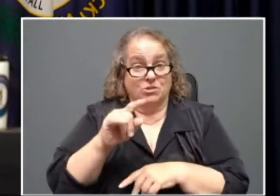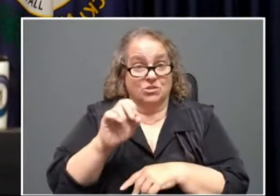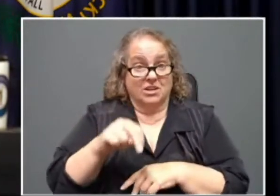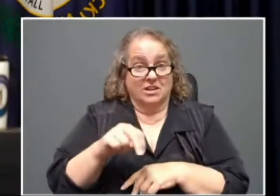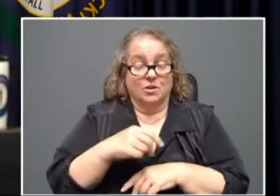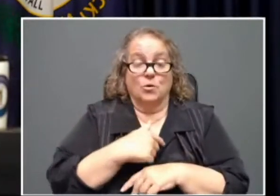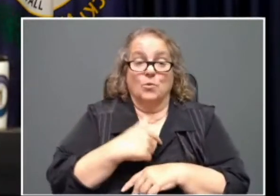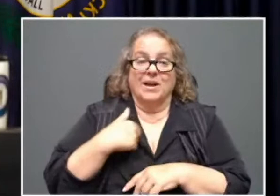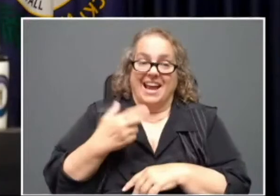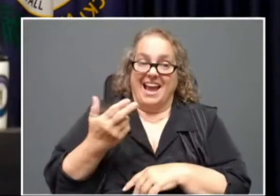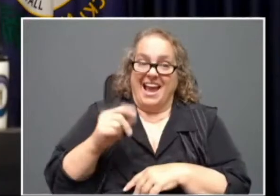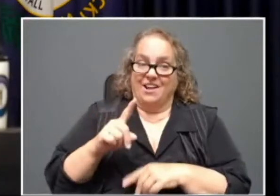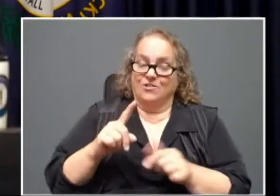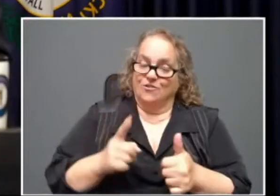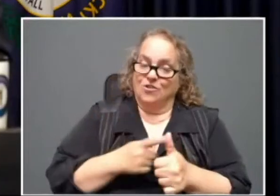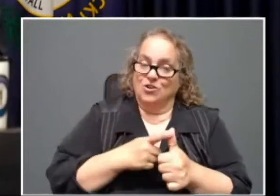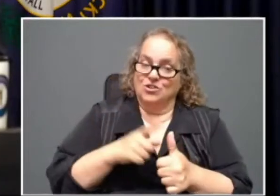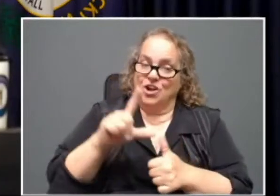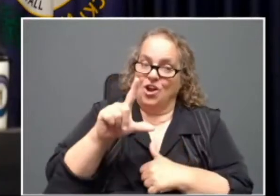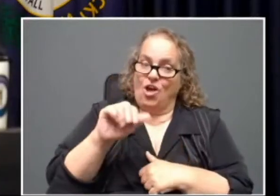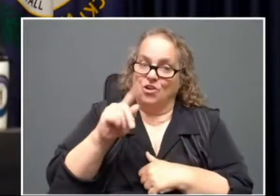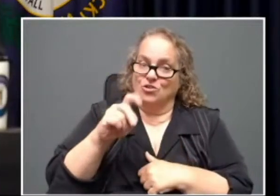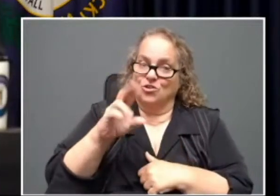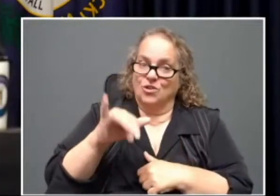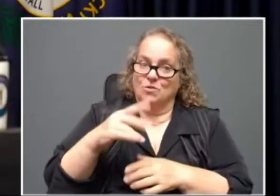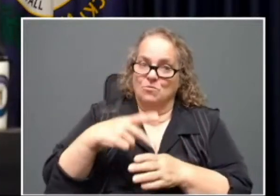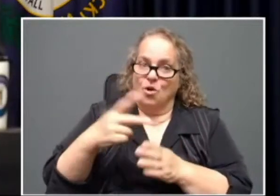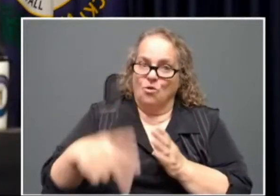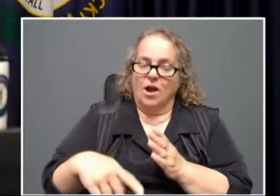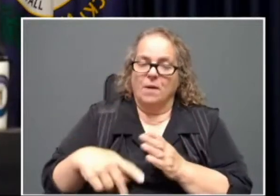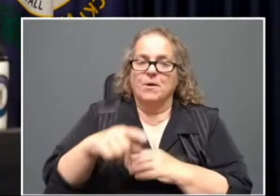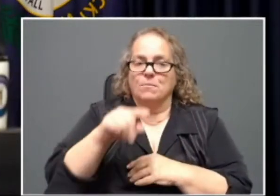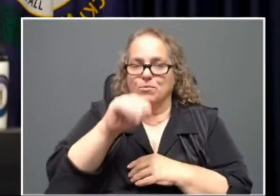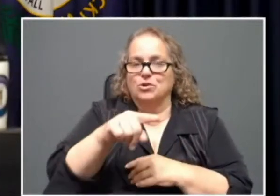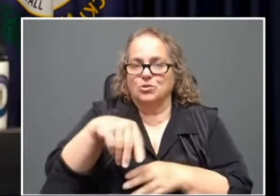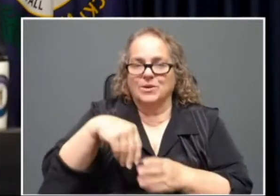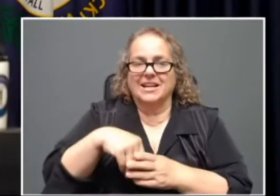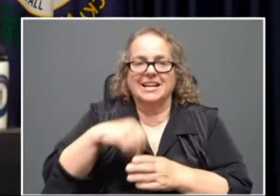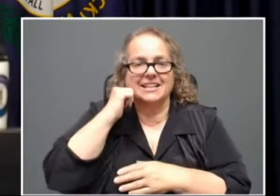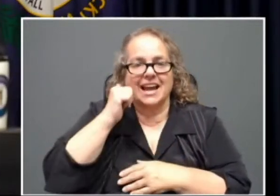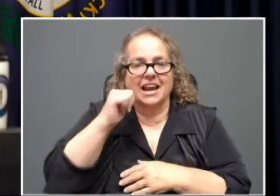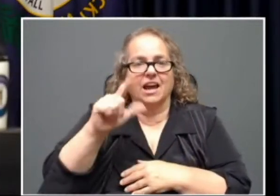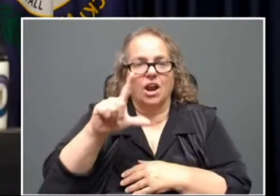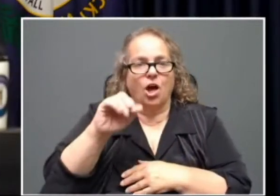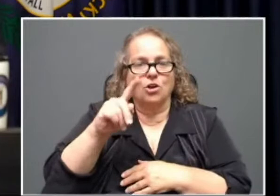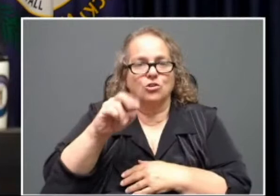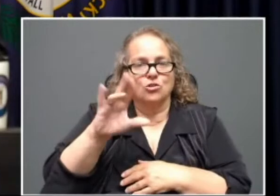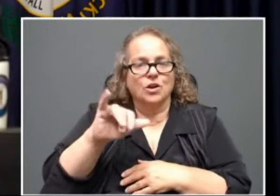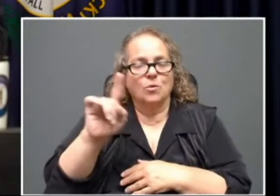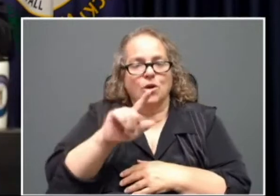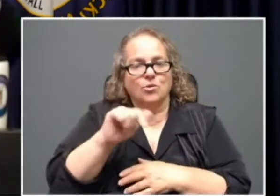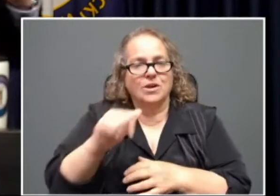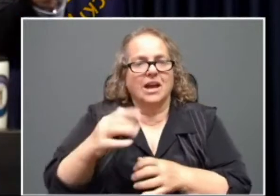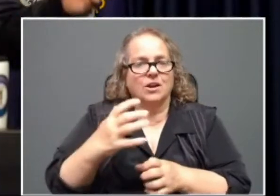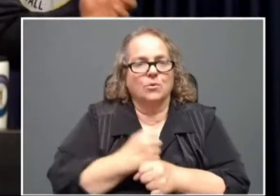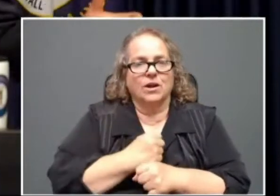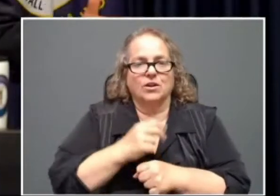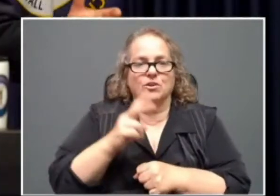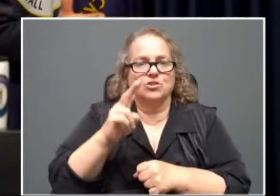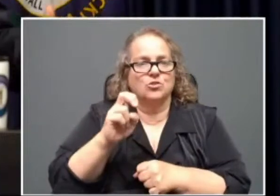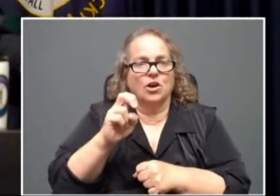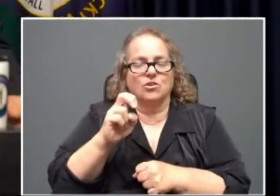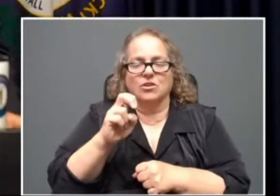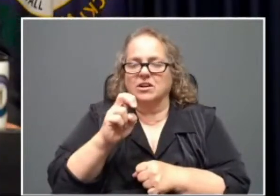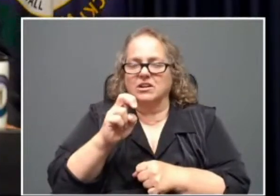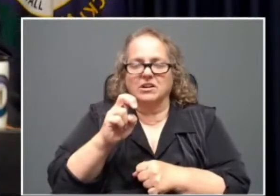Ours is, it puts you in a daily lottery where you can win, I think, $200 and something thousand instead of